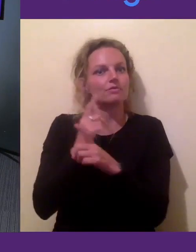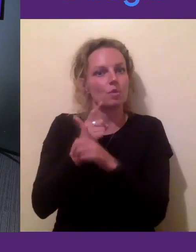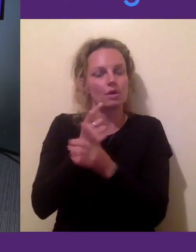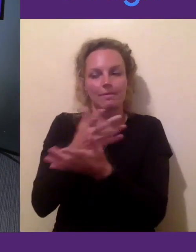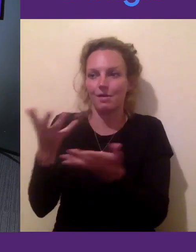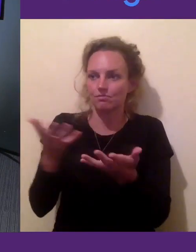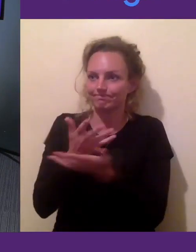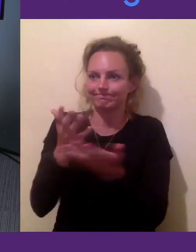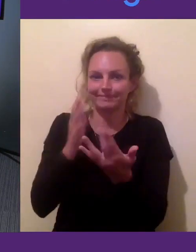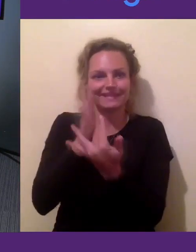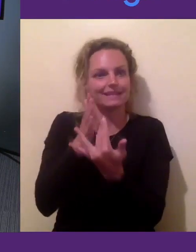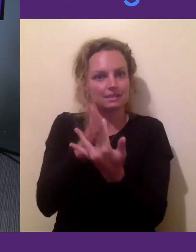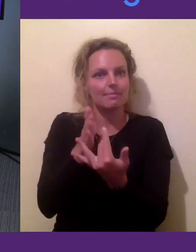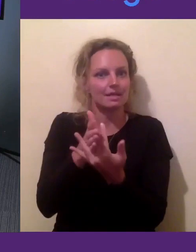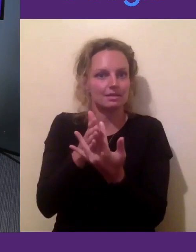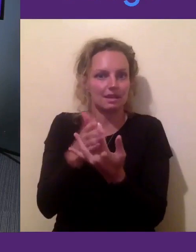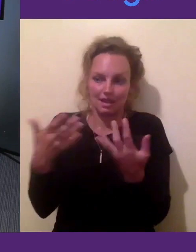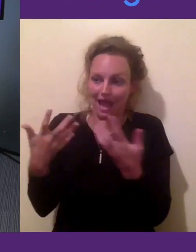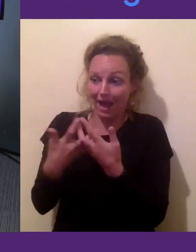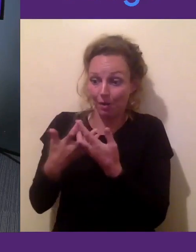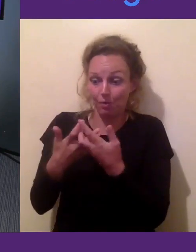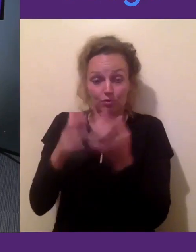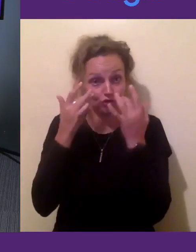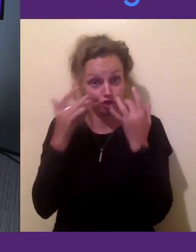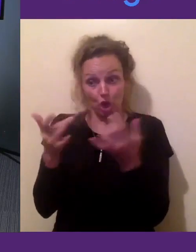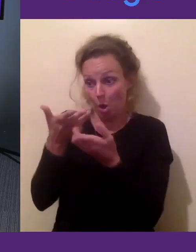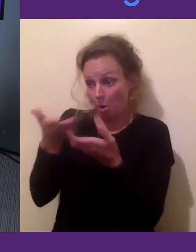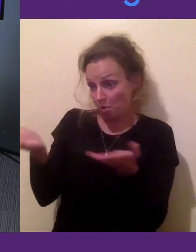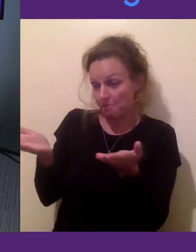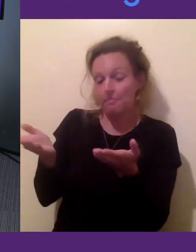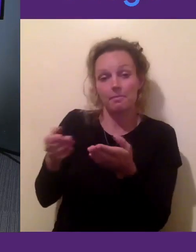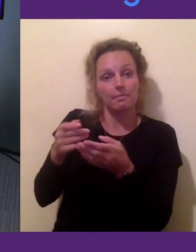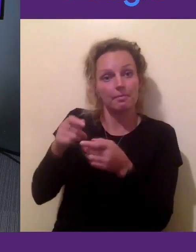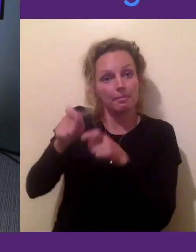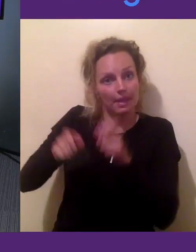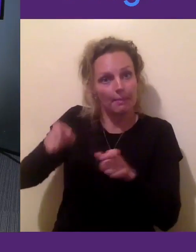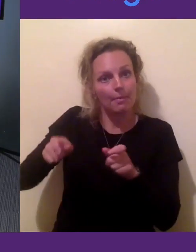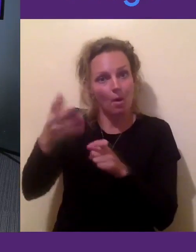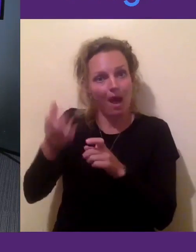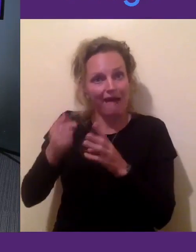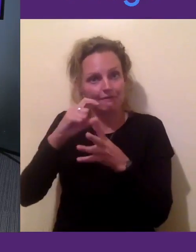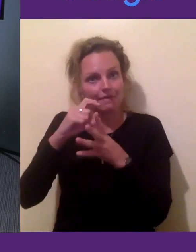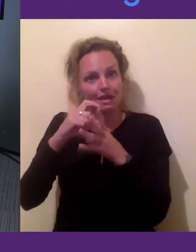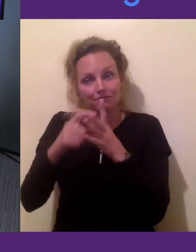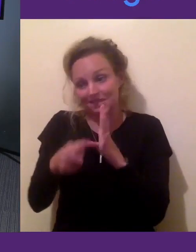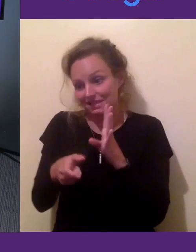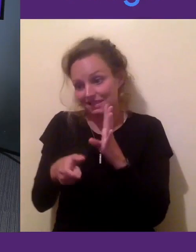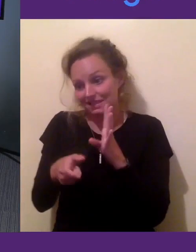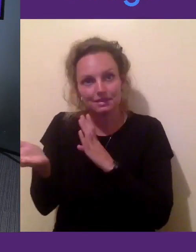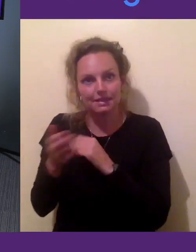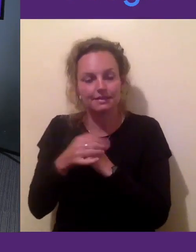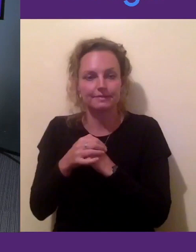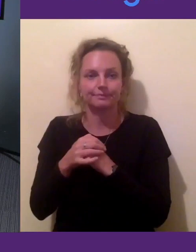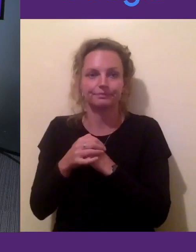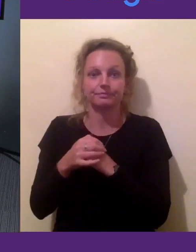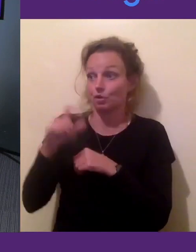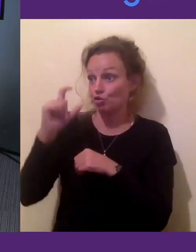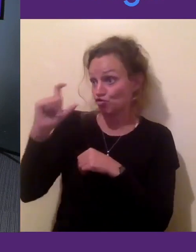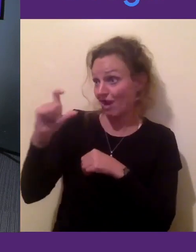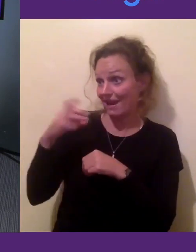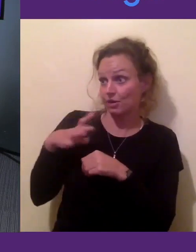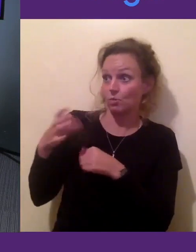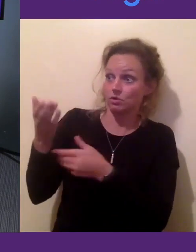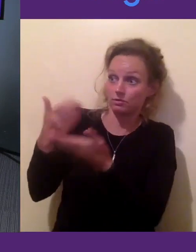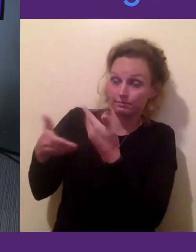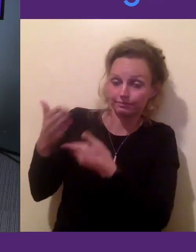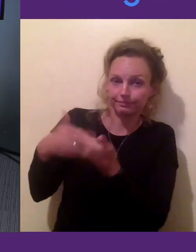difficulties. So I think, Craig, I know I cut you off there. No, it's fine. I just really wanted to emphasise something that was said there about